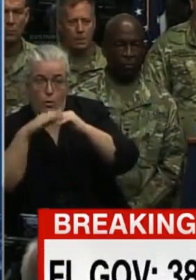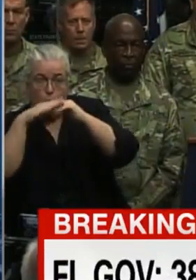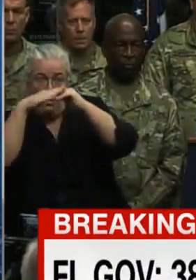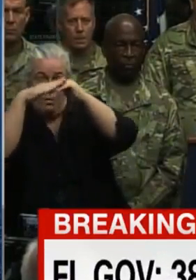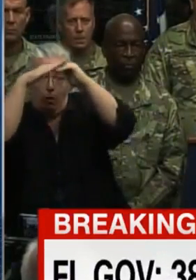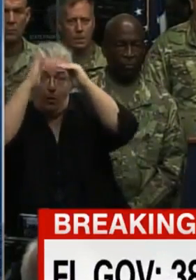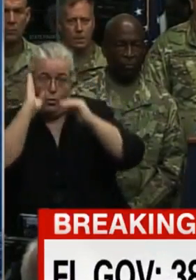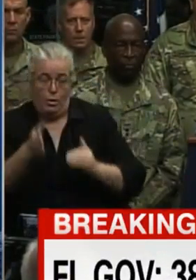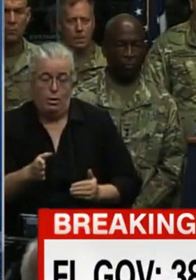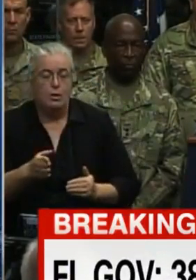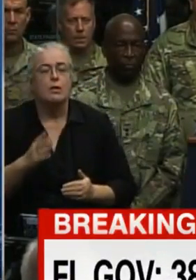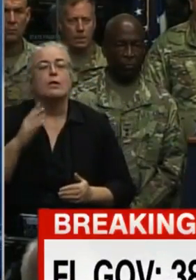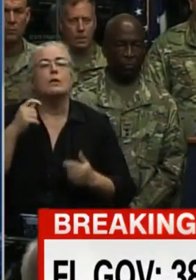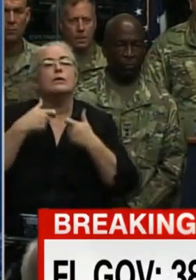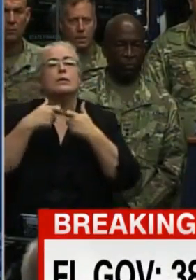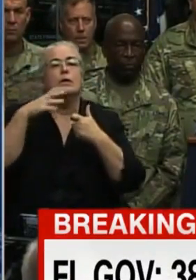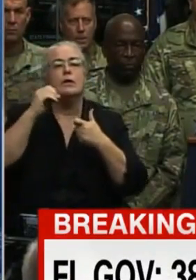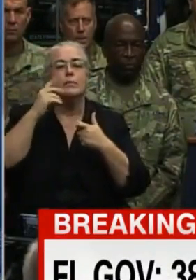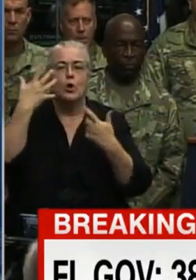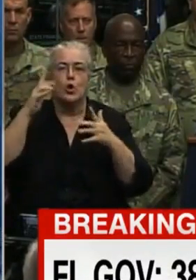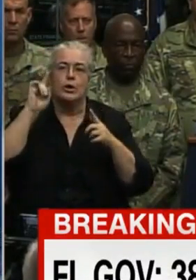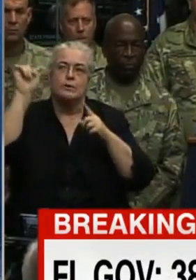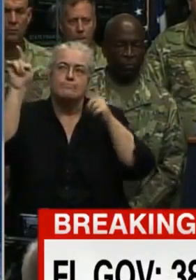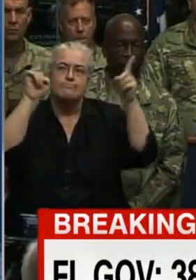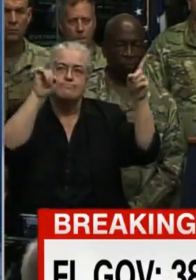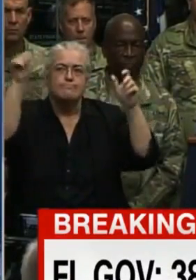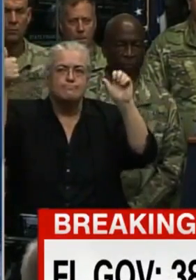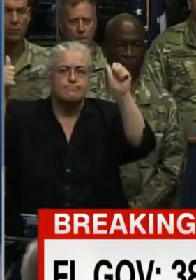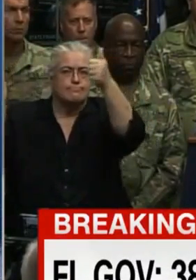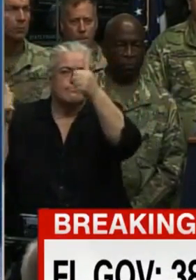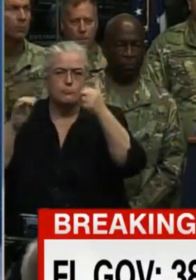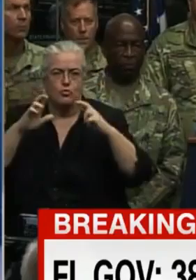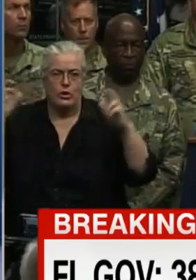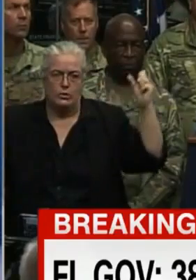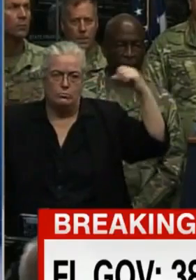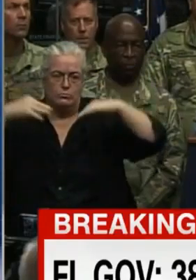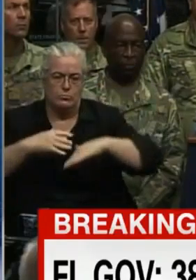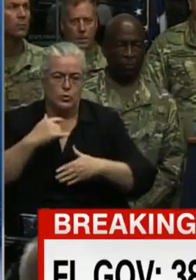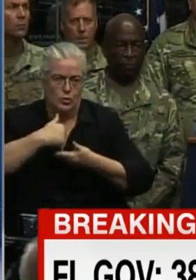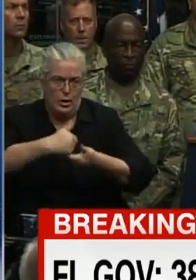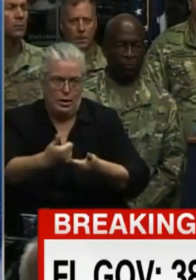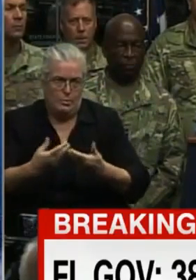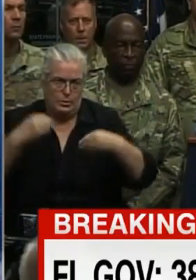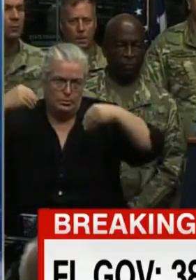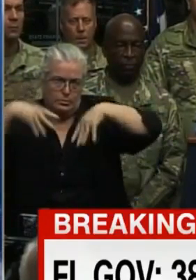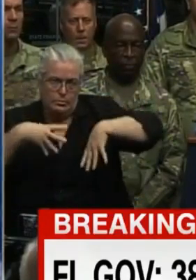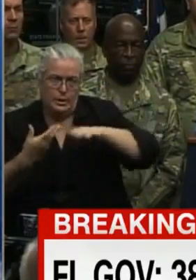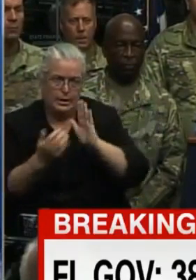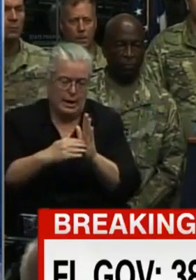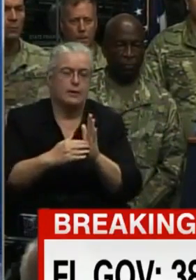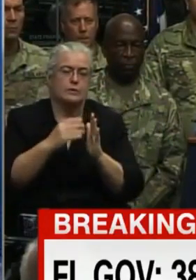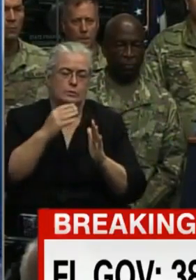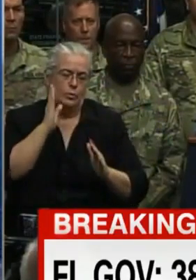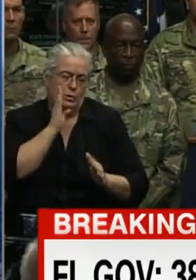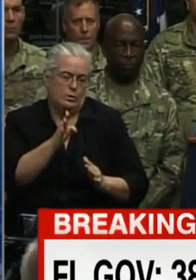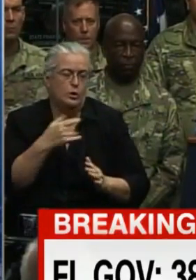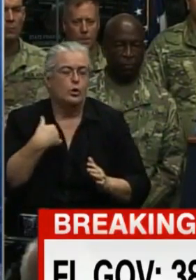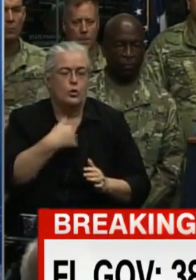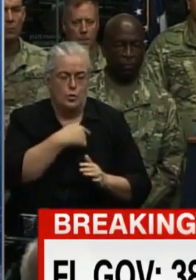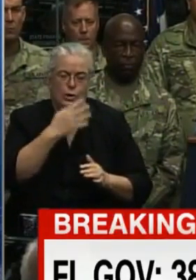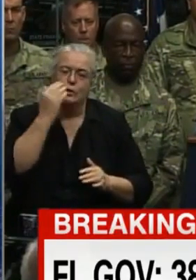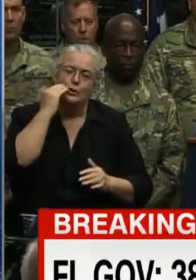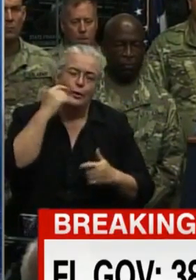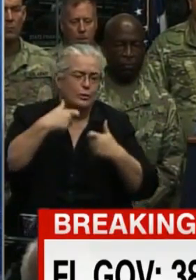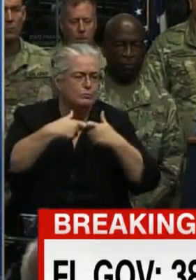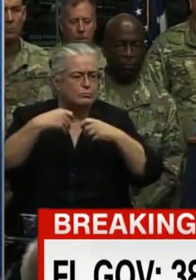actively pre-positioned resources throughout the state and in neighboring states. We know how important power is. We will aggressively work with our utilities to make